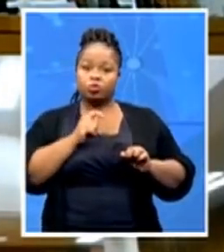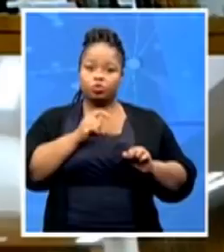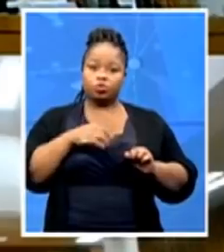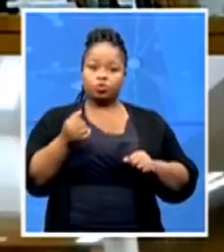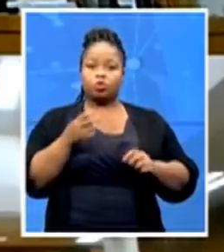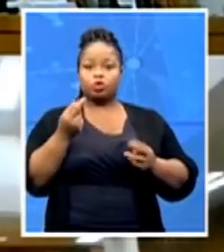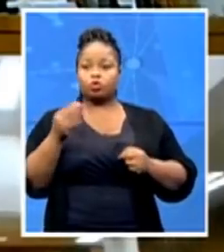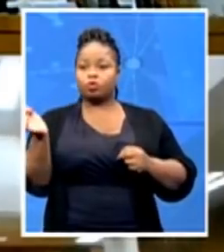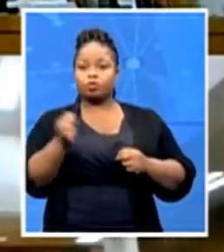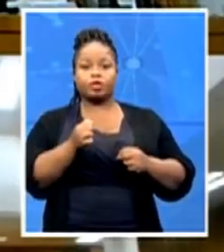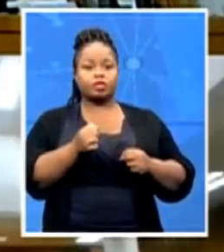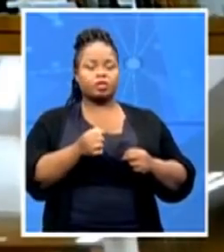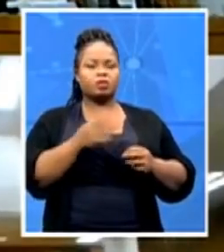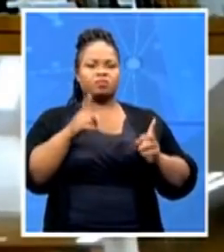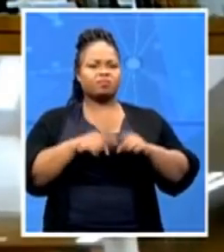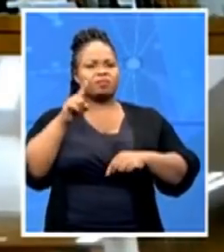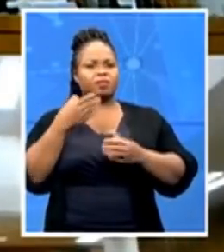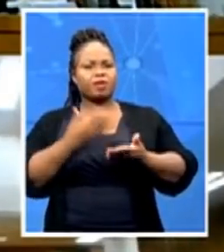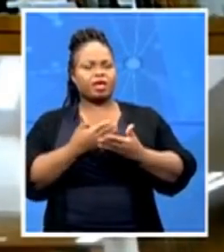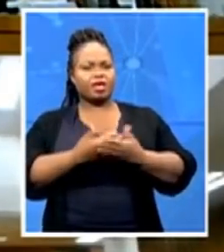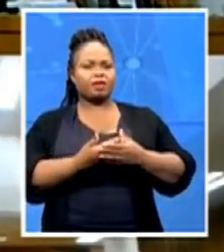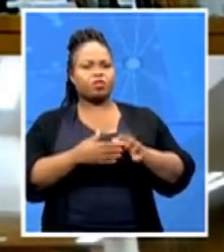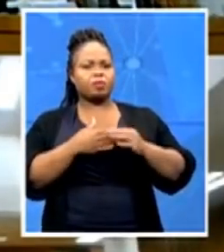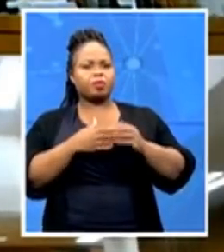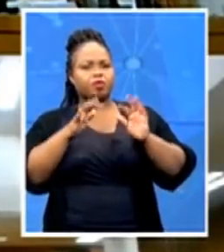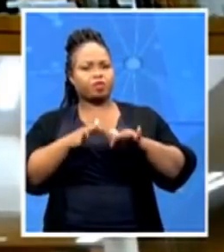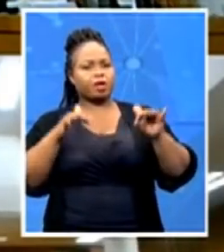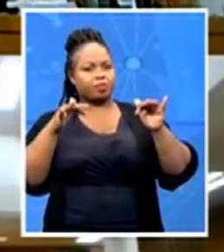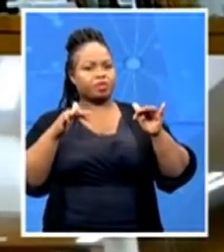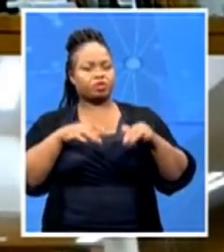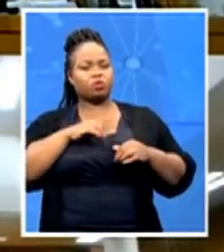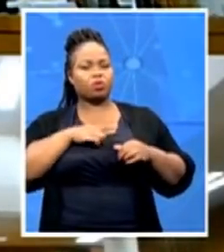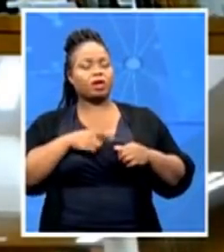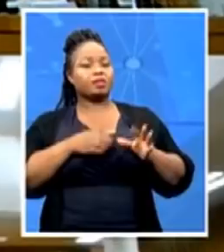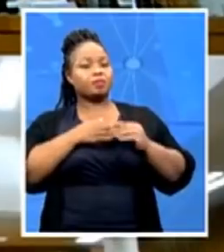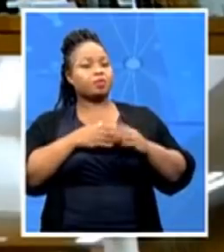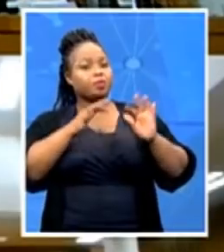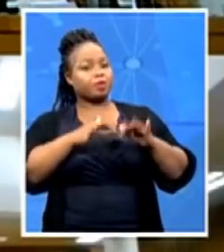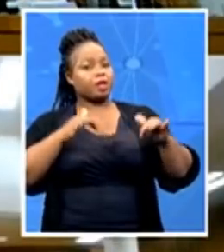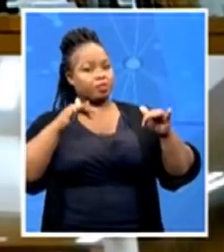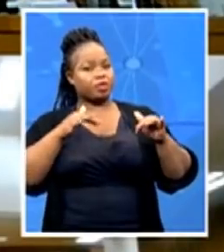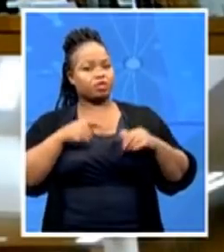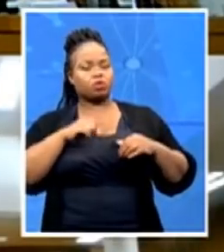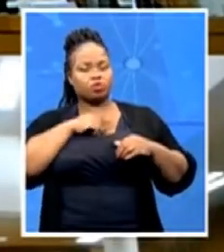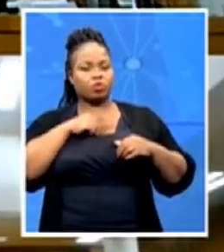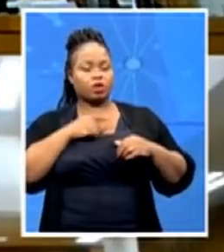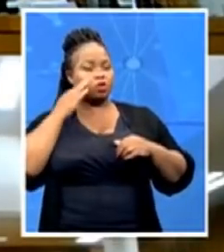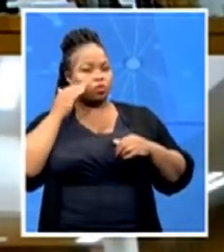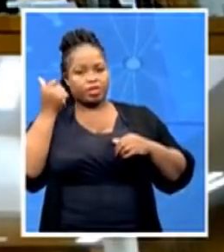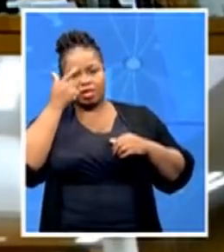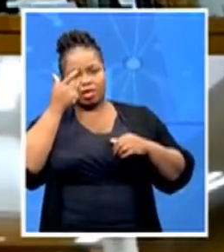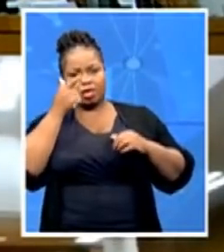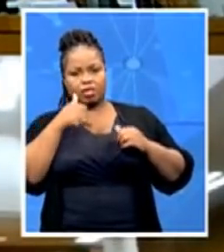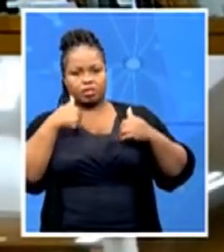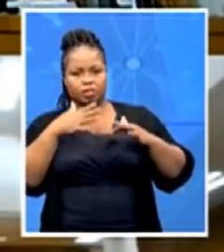process provides for the participation of the office bearer in the screening stage, in other words, a right to be heard